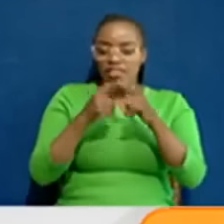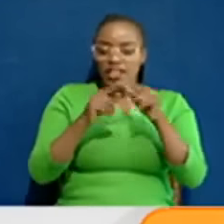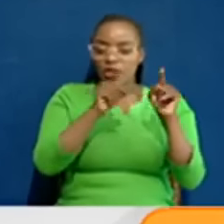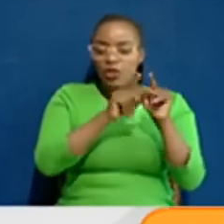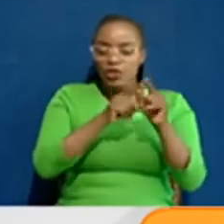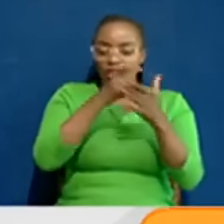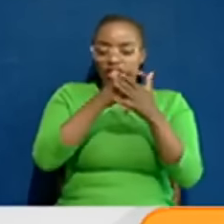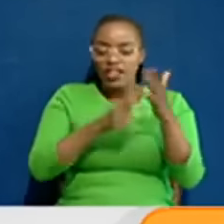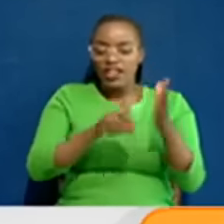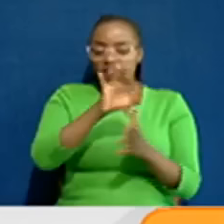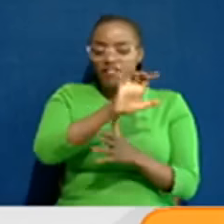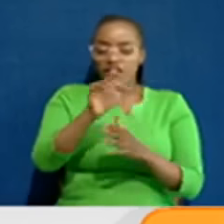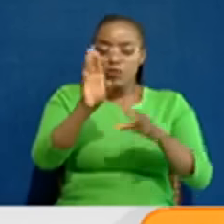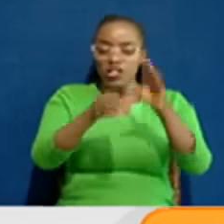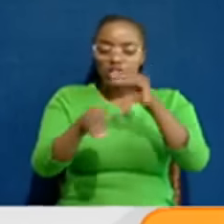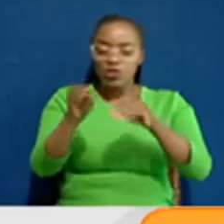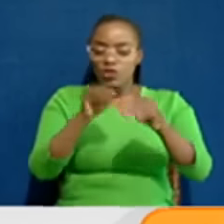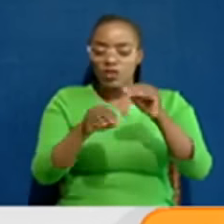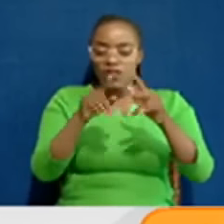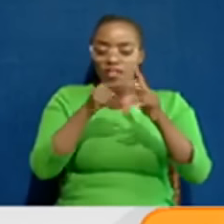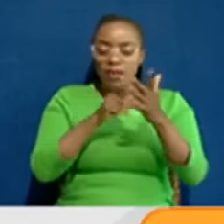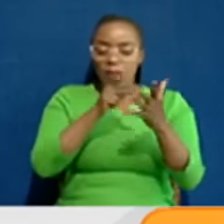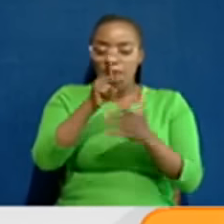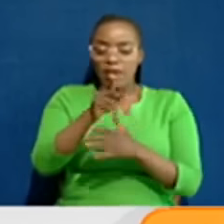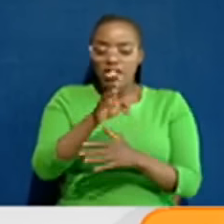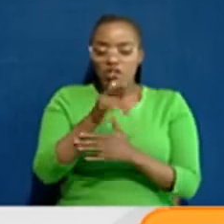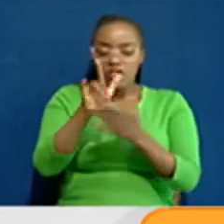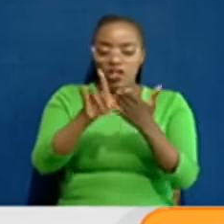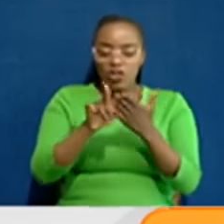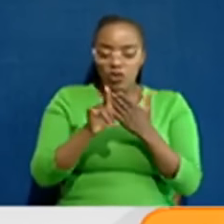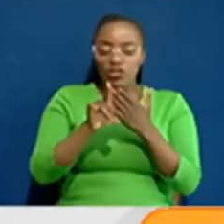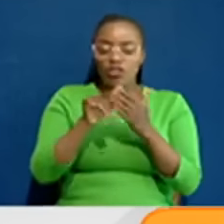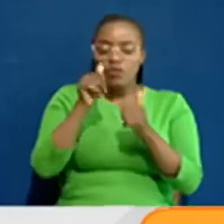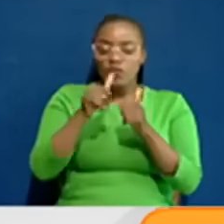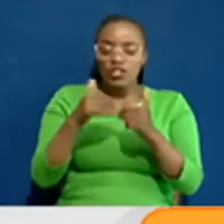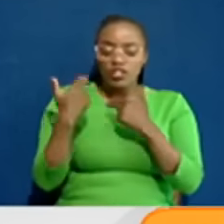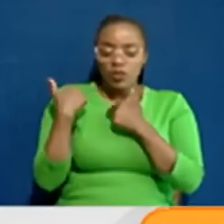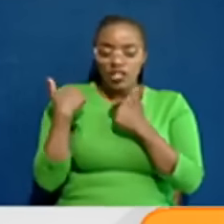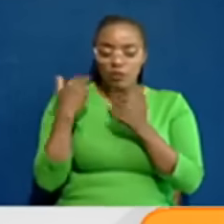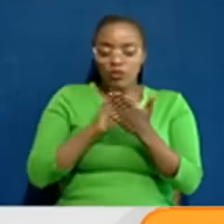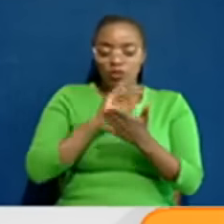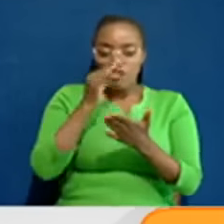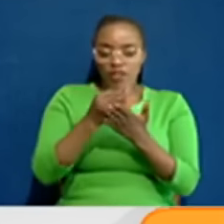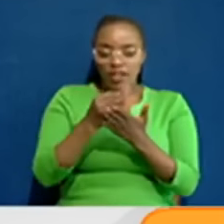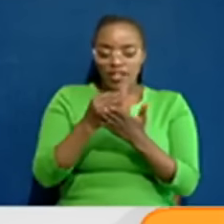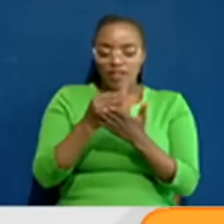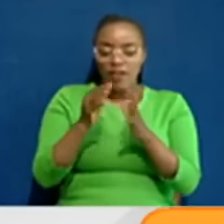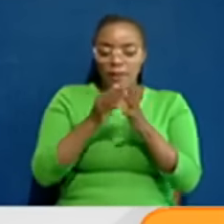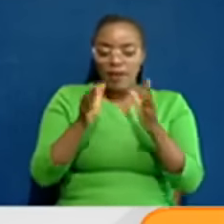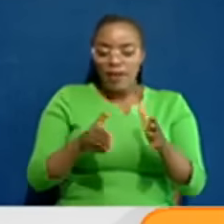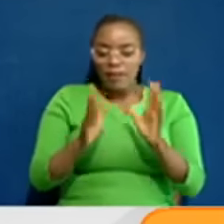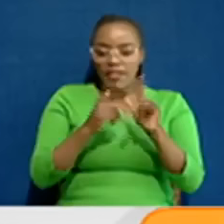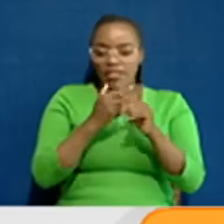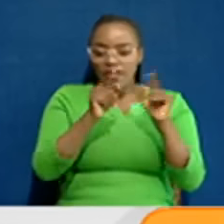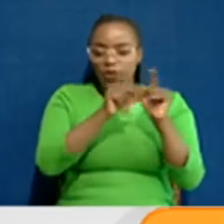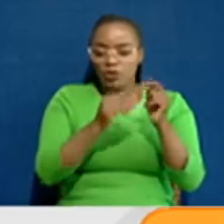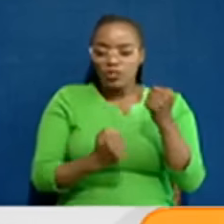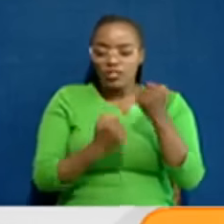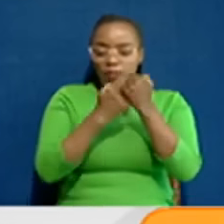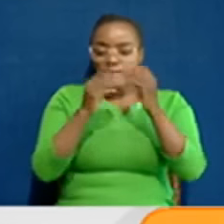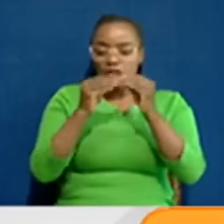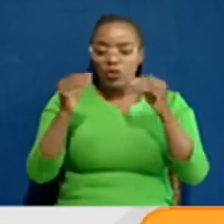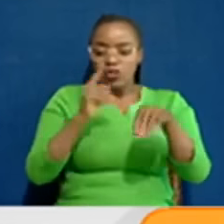fees will contribute to the repayment of loans used to fund major road projects, thereby supporting